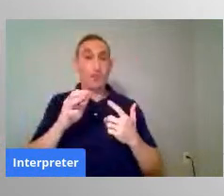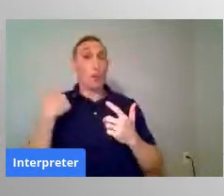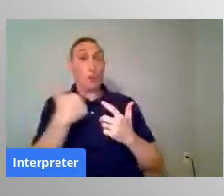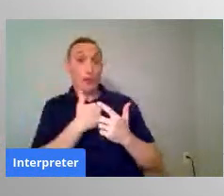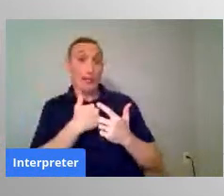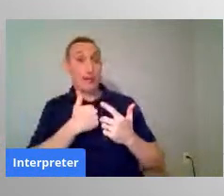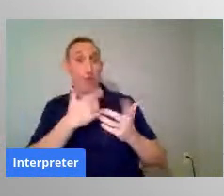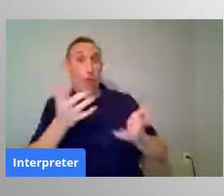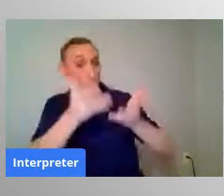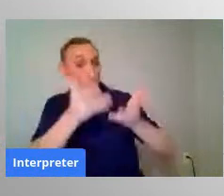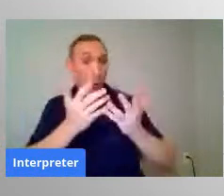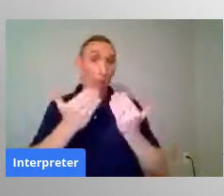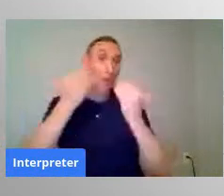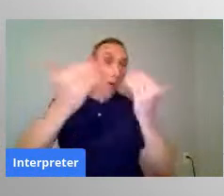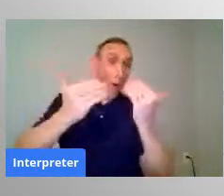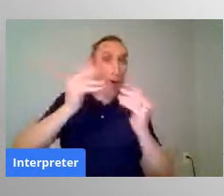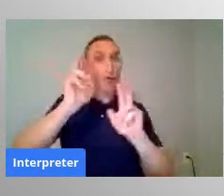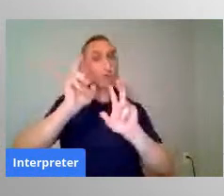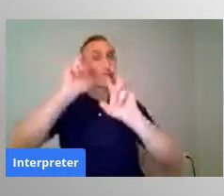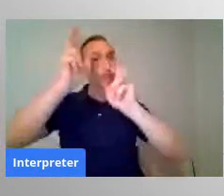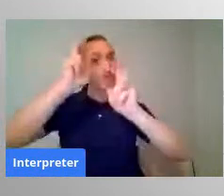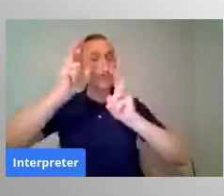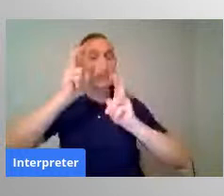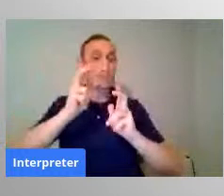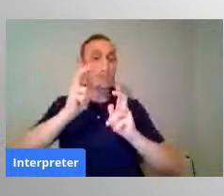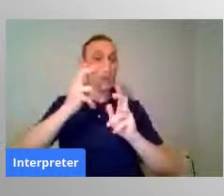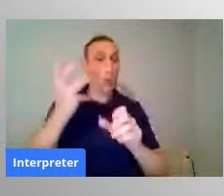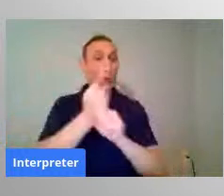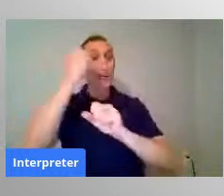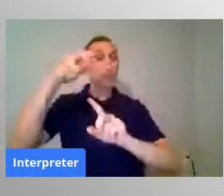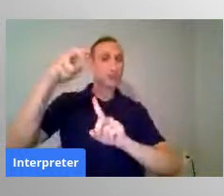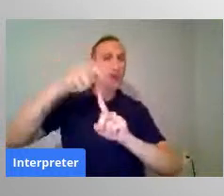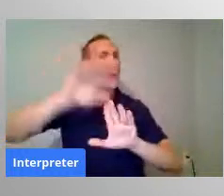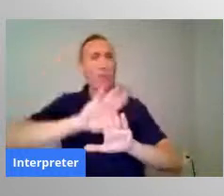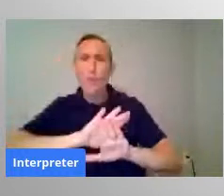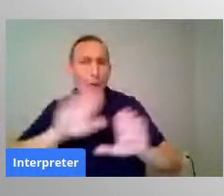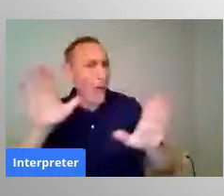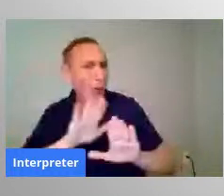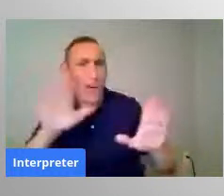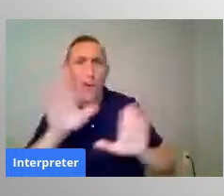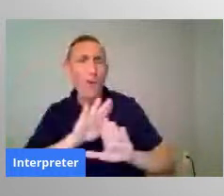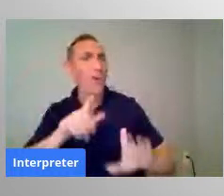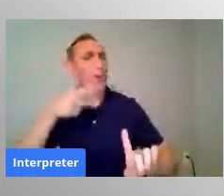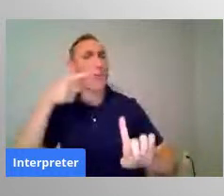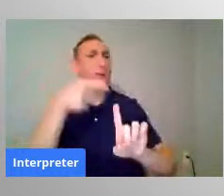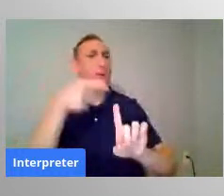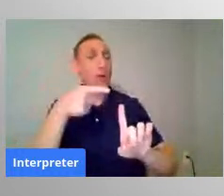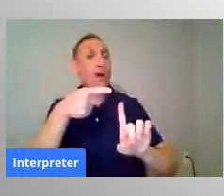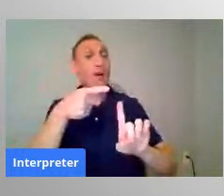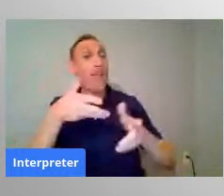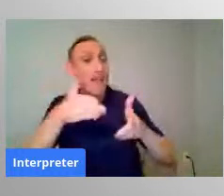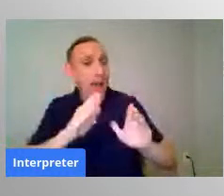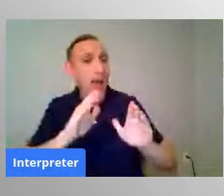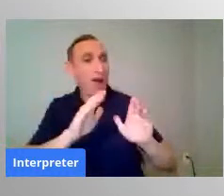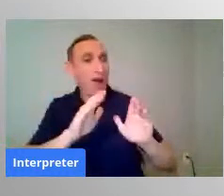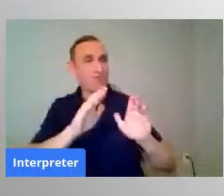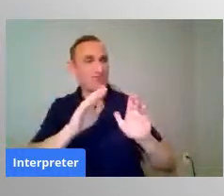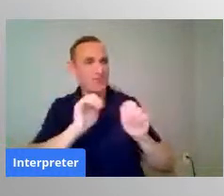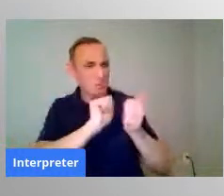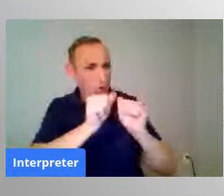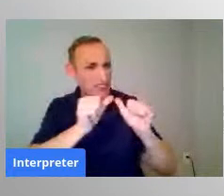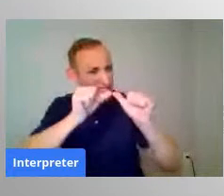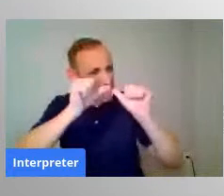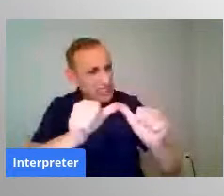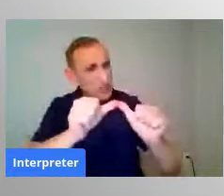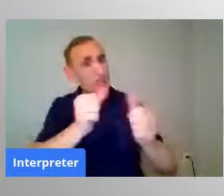that gives notoriety. I want people to understand that for many of our kids, this is about so much more than what's happening in those almost 5 or